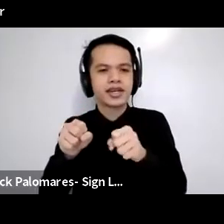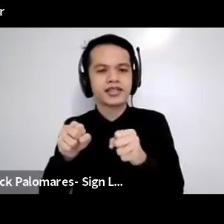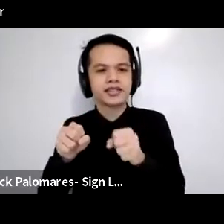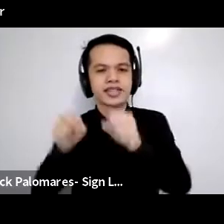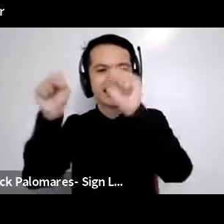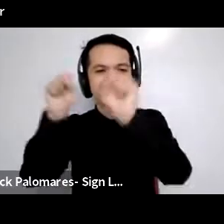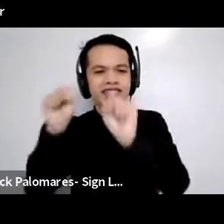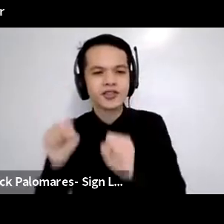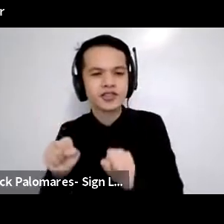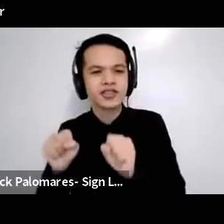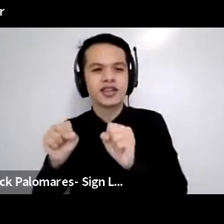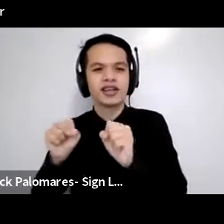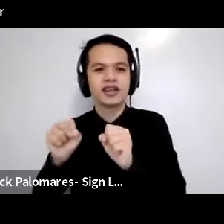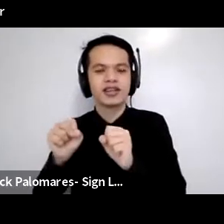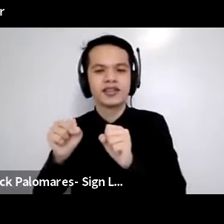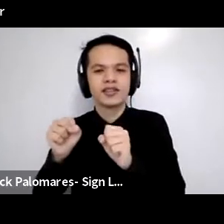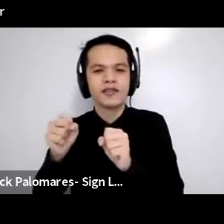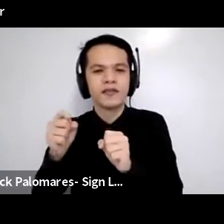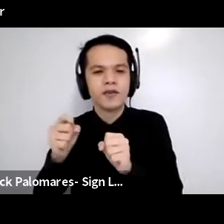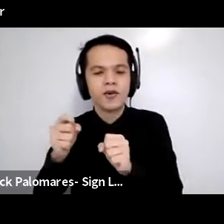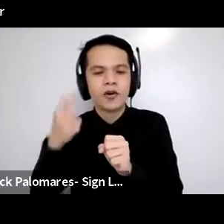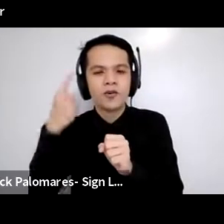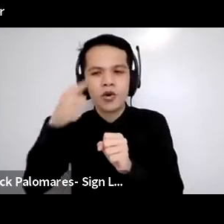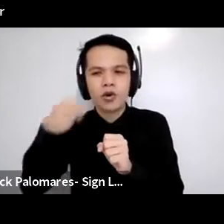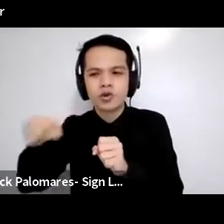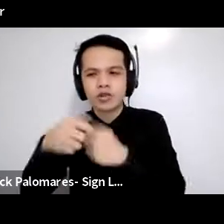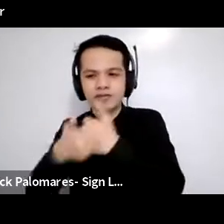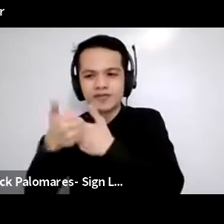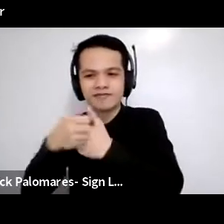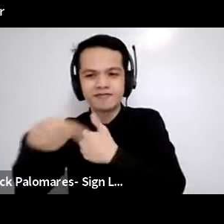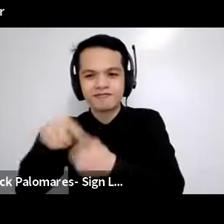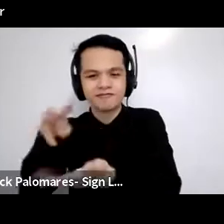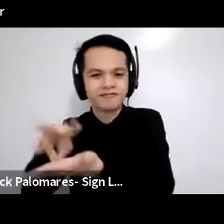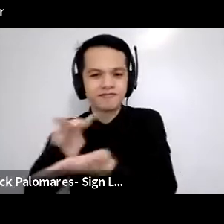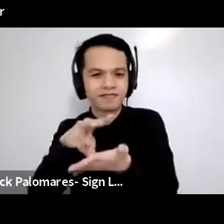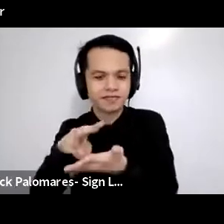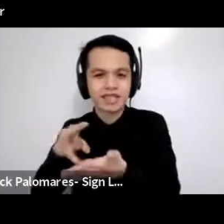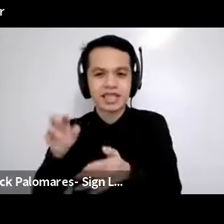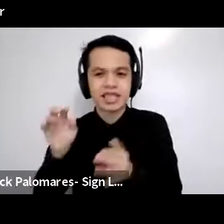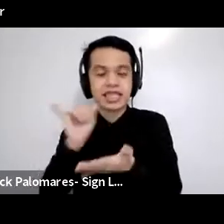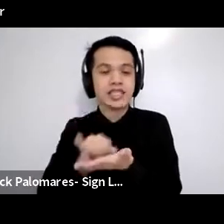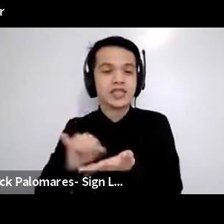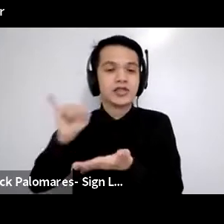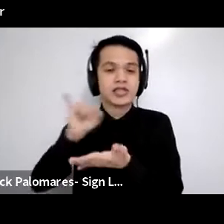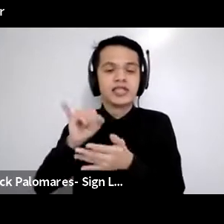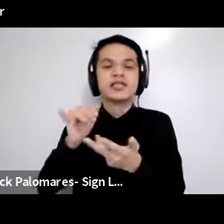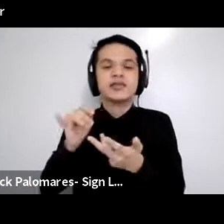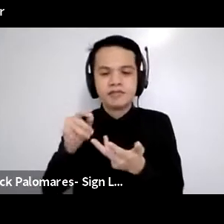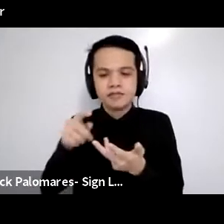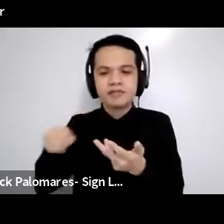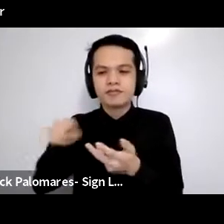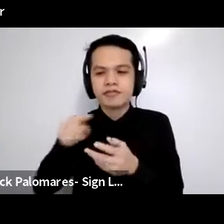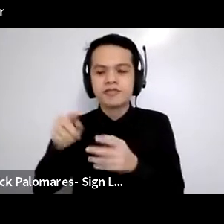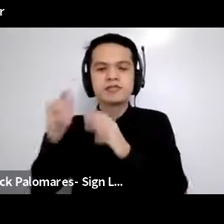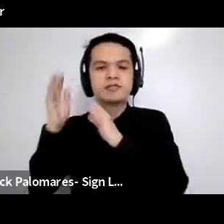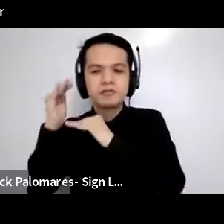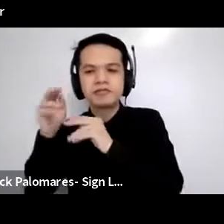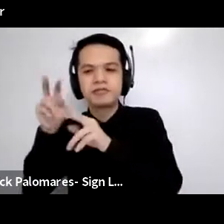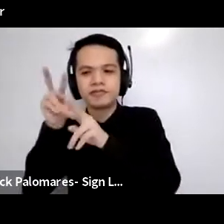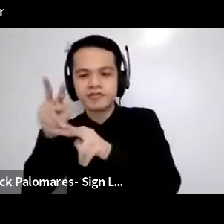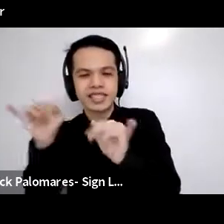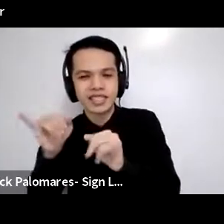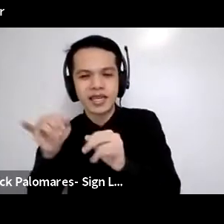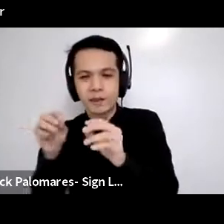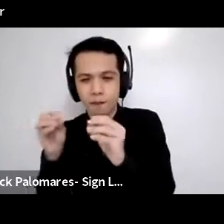climate outlooks on the most vulnerable, to institutionalize anticipatory actions and make it more